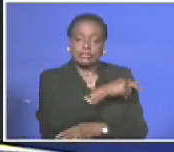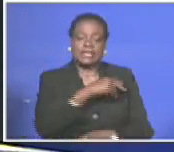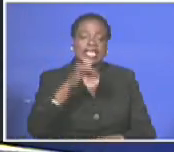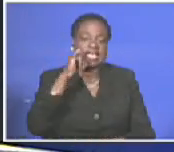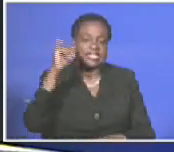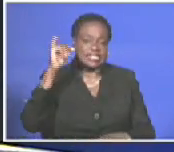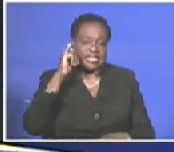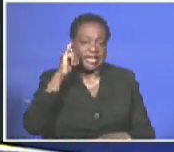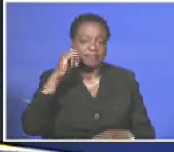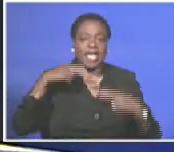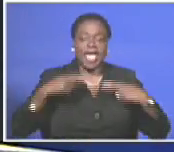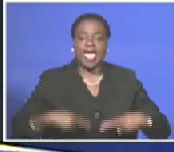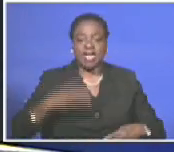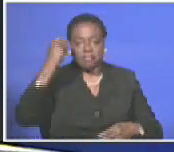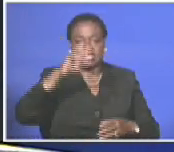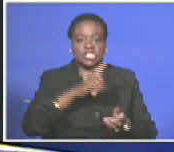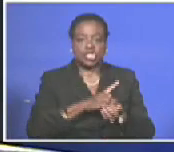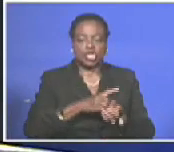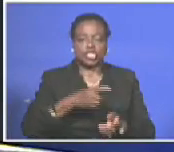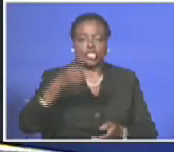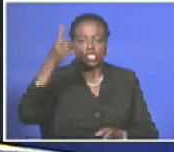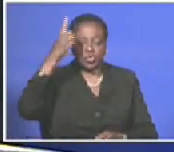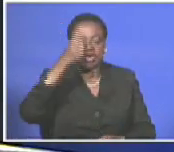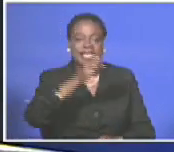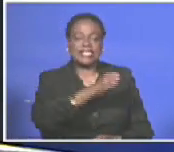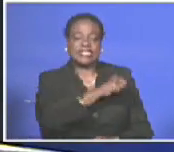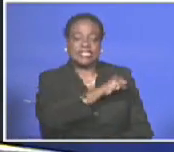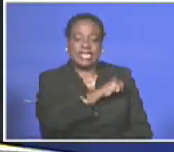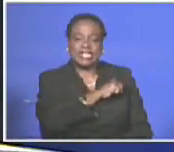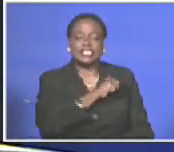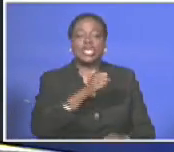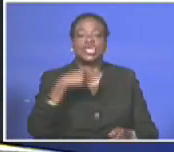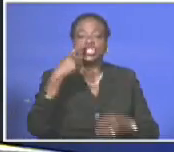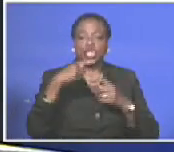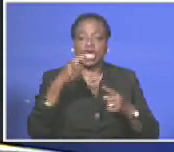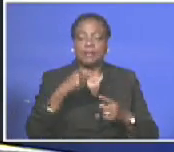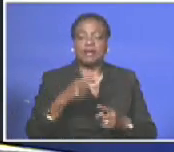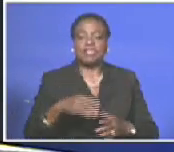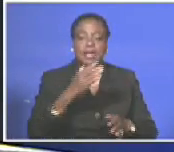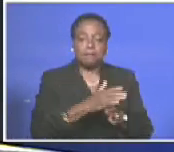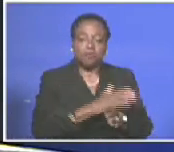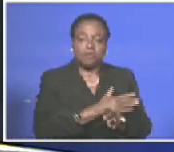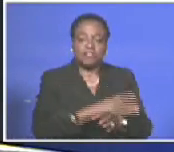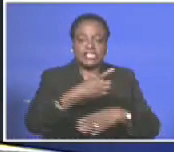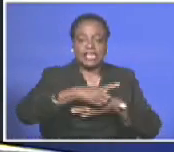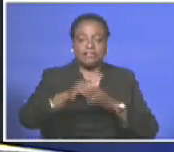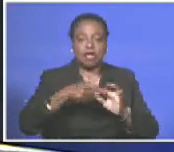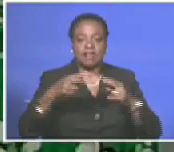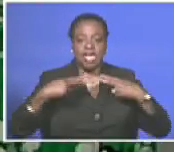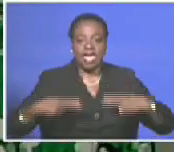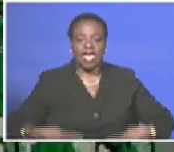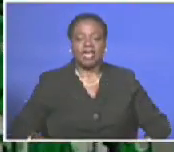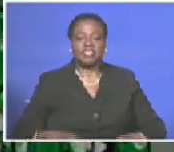Dwayne Sands used the opportunity to discuss improvements to the delivery of public health care.